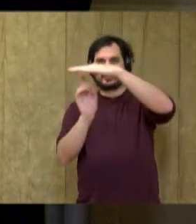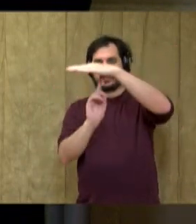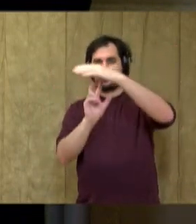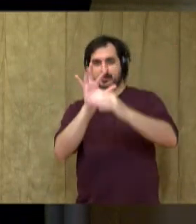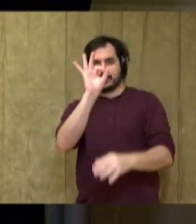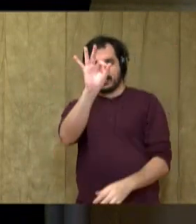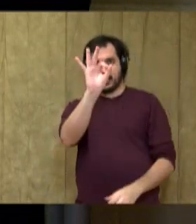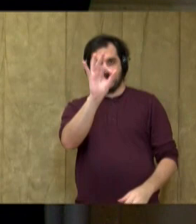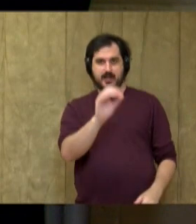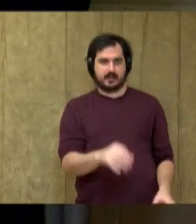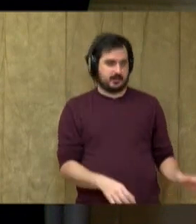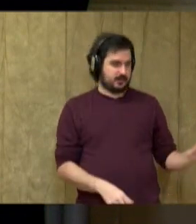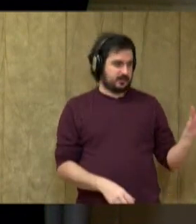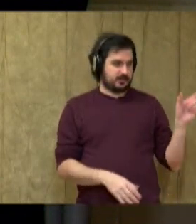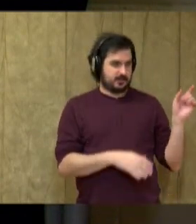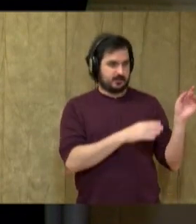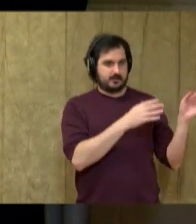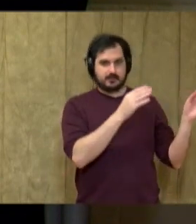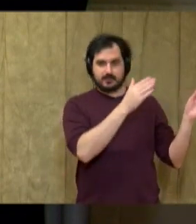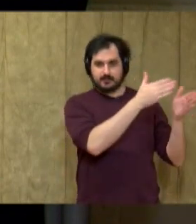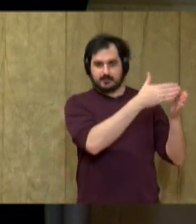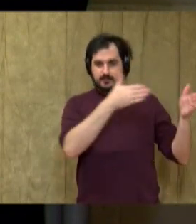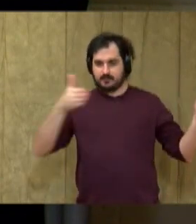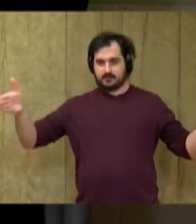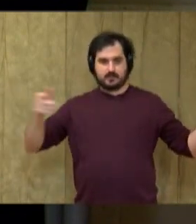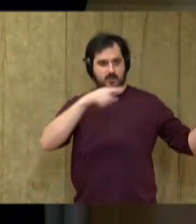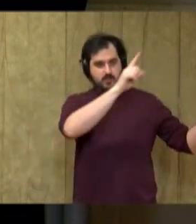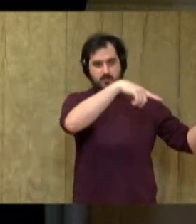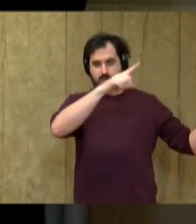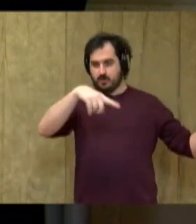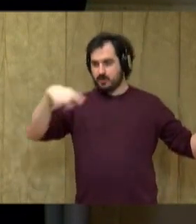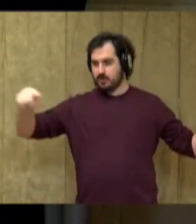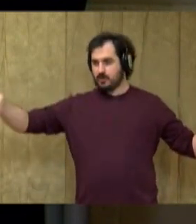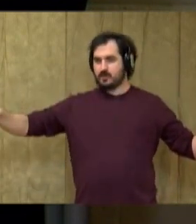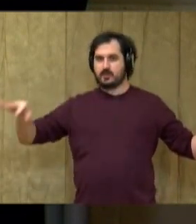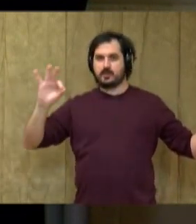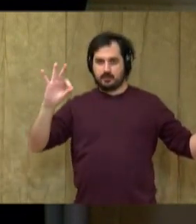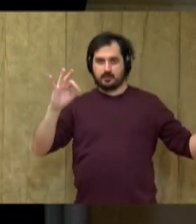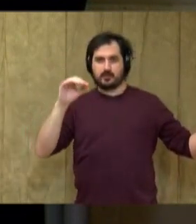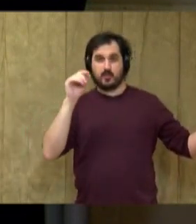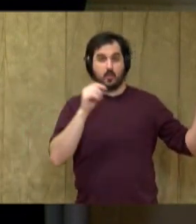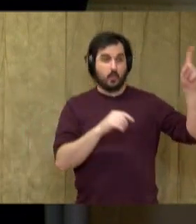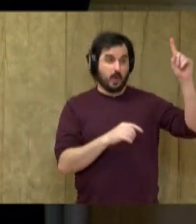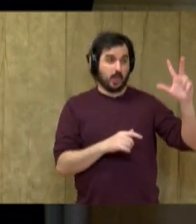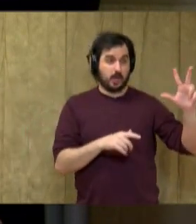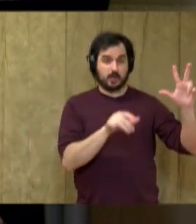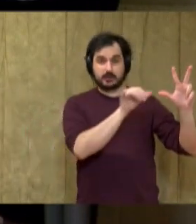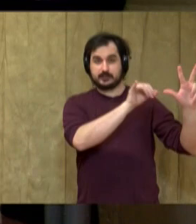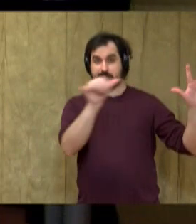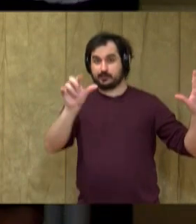3/9? Yeah, because I could take that numerator for 1/3